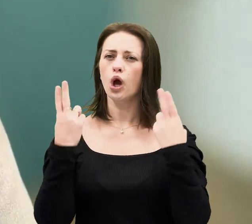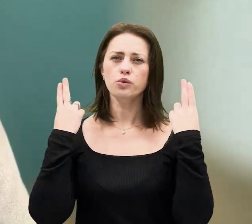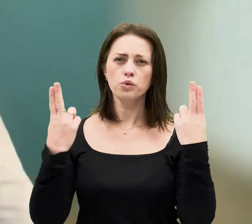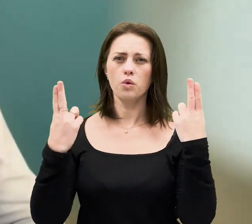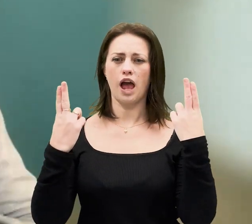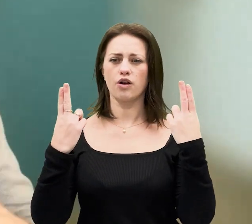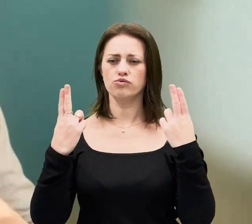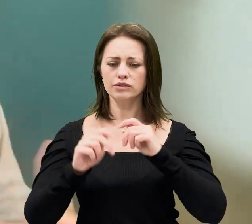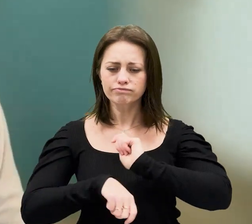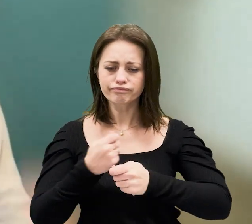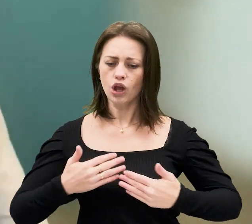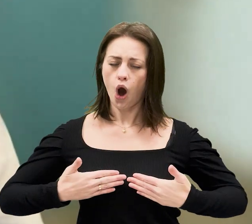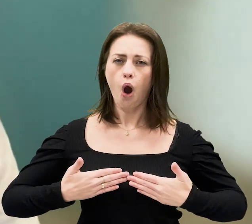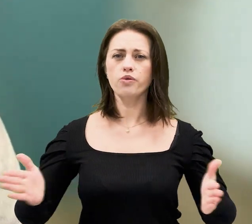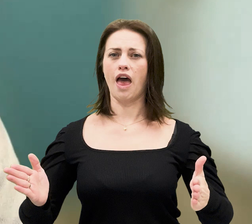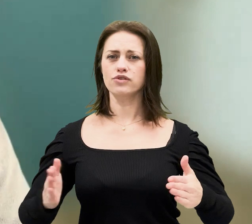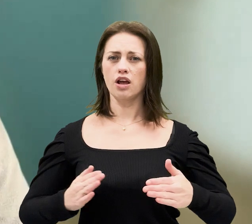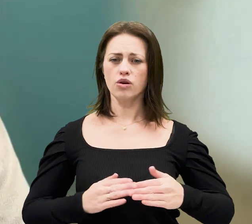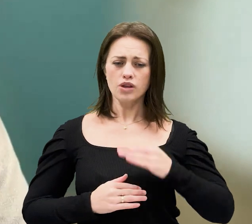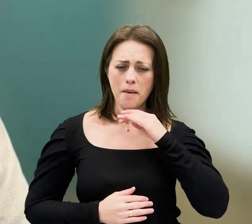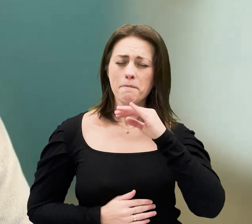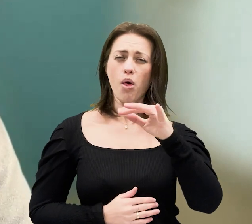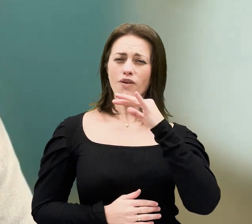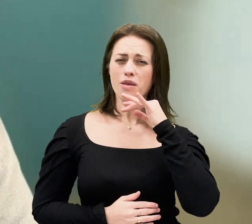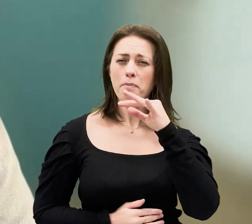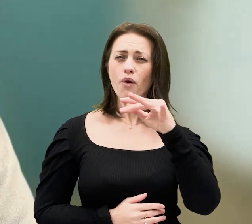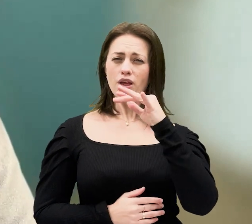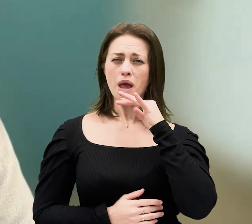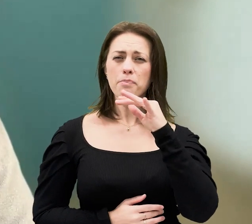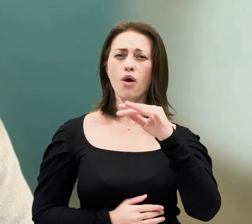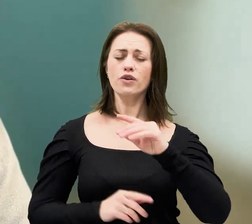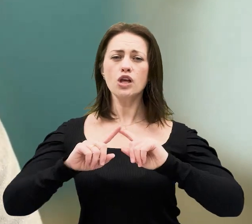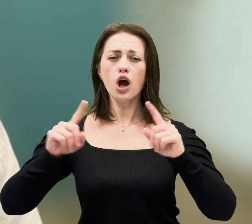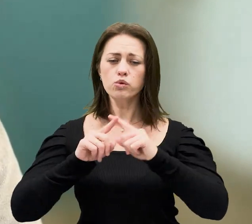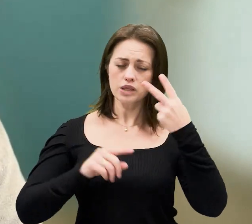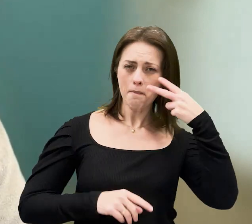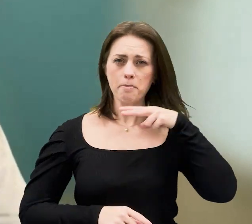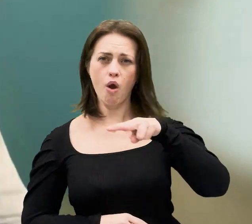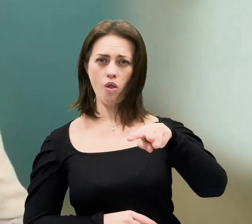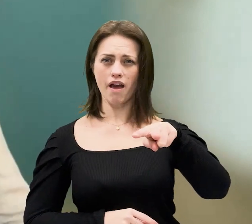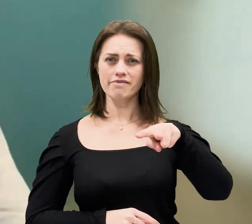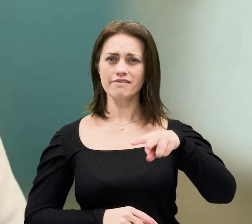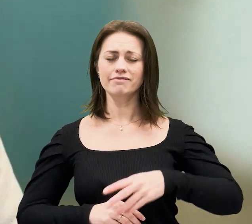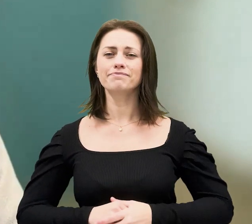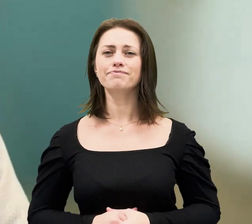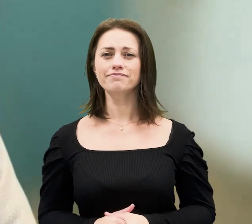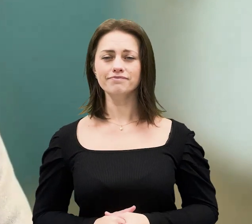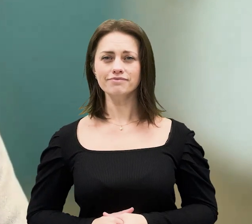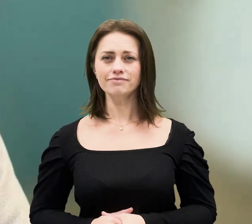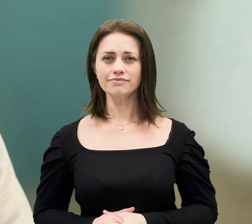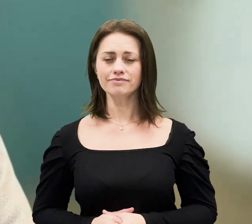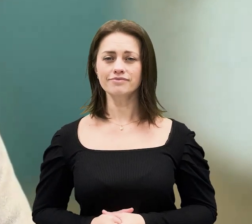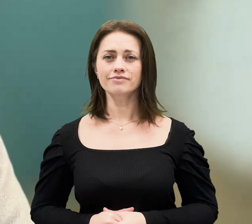important to create openness again and talk about the different perspectives and